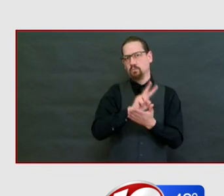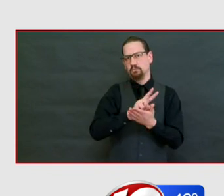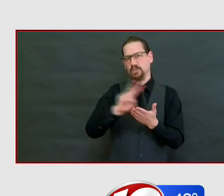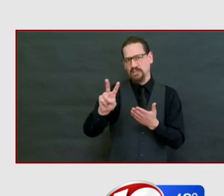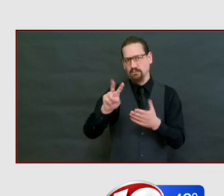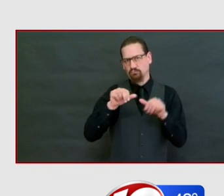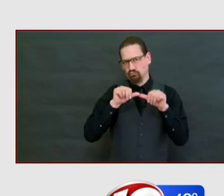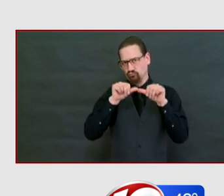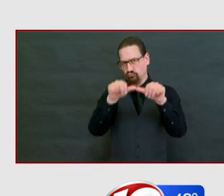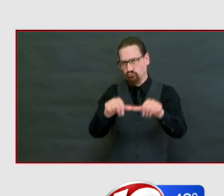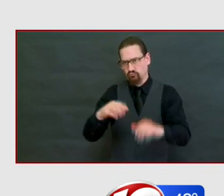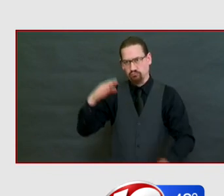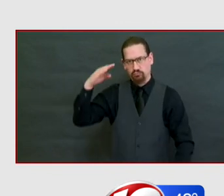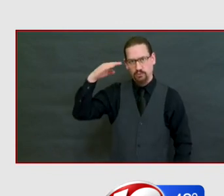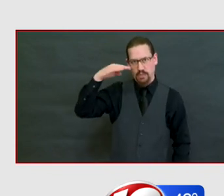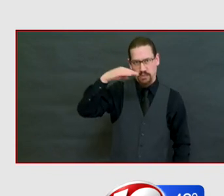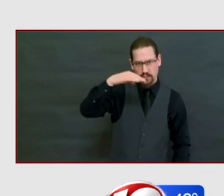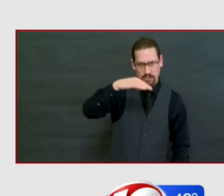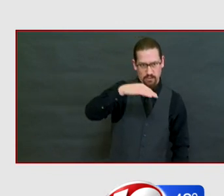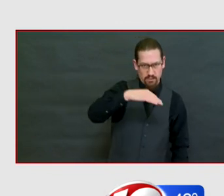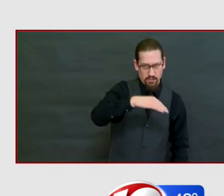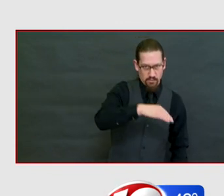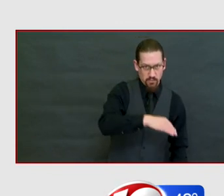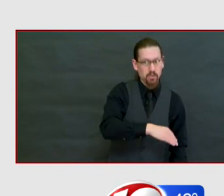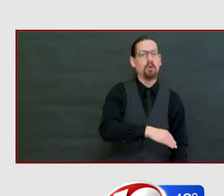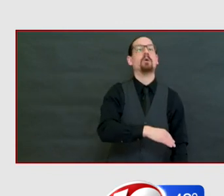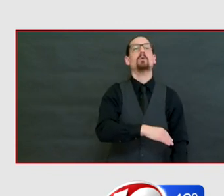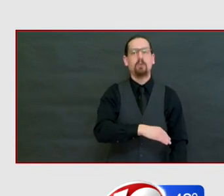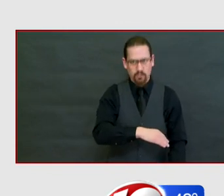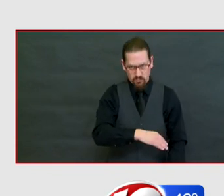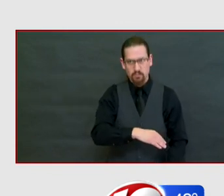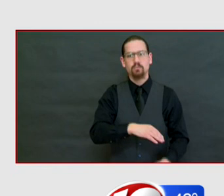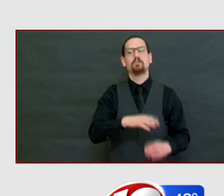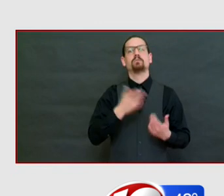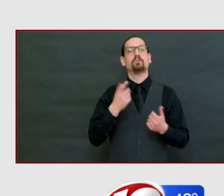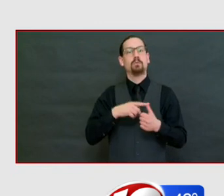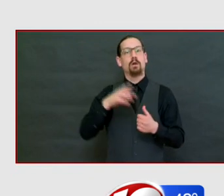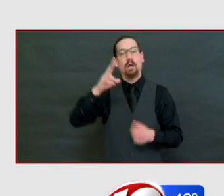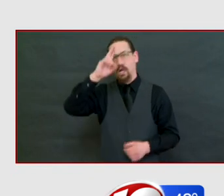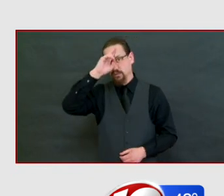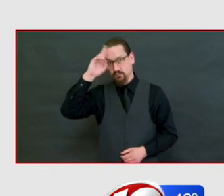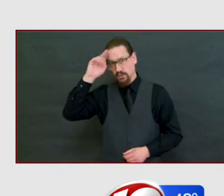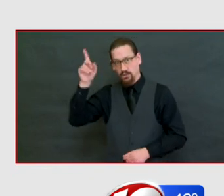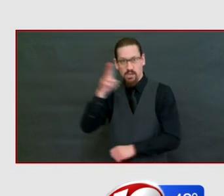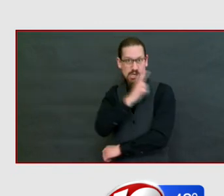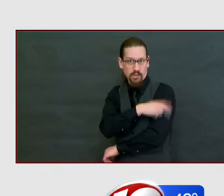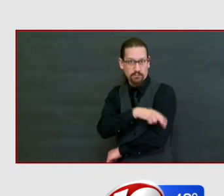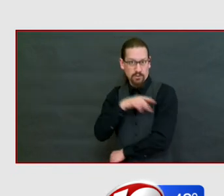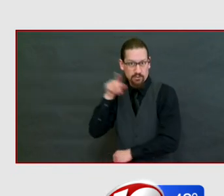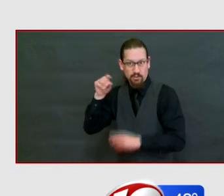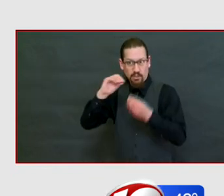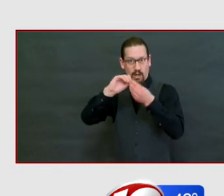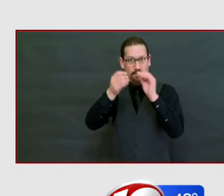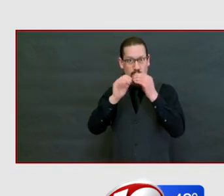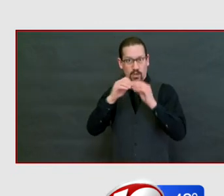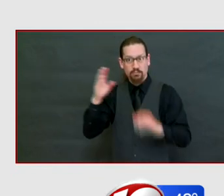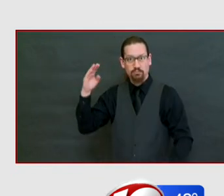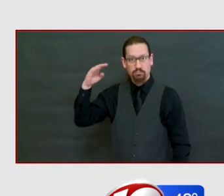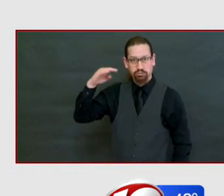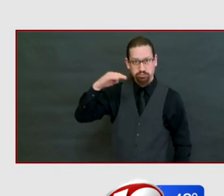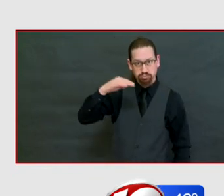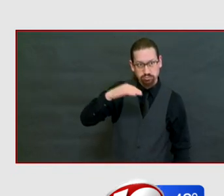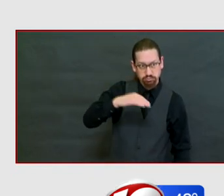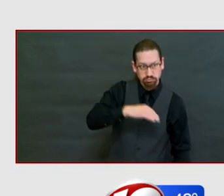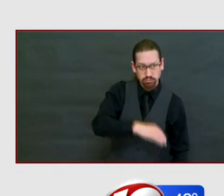Now, some of you, I'm sure, are going to say, but Governor, we're not seeing a decline now. That's why I'm saying decline